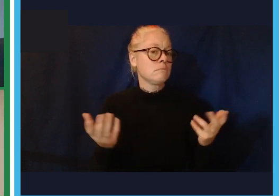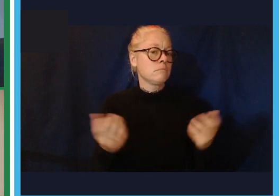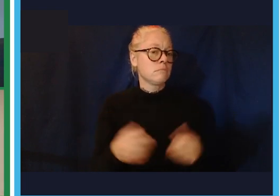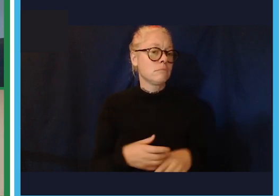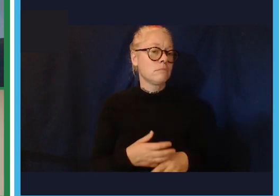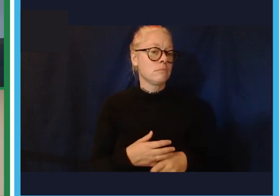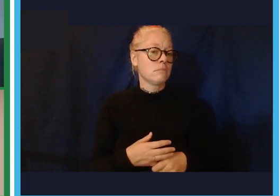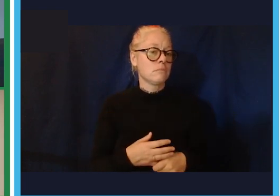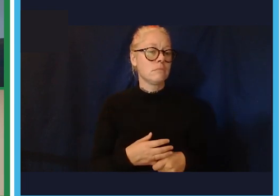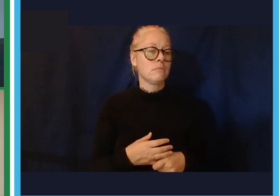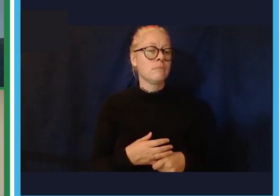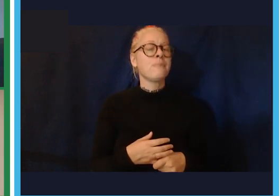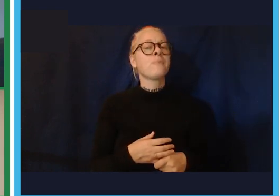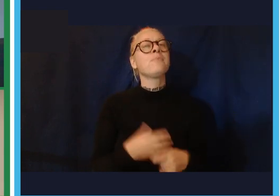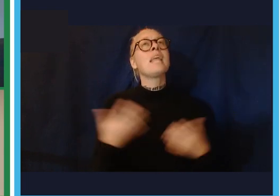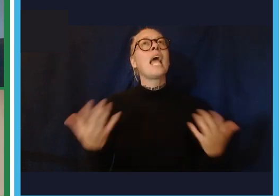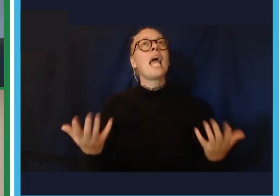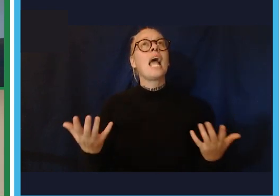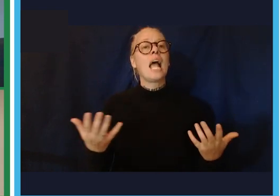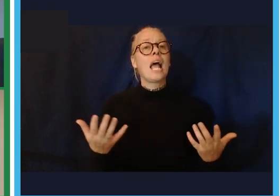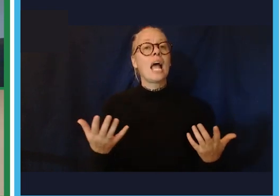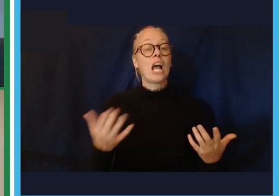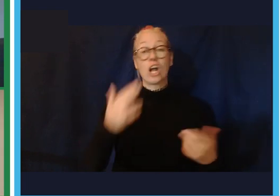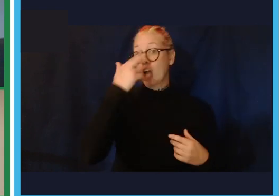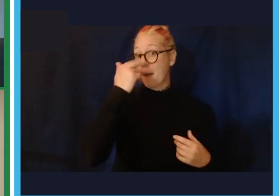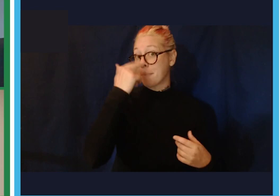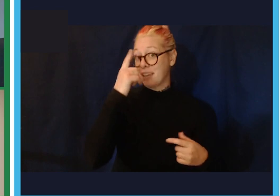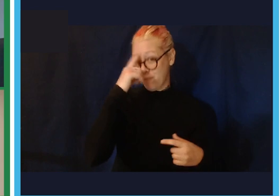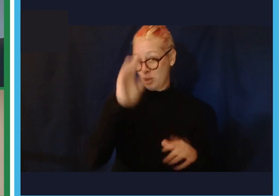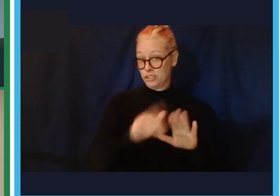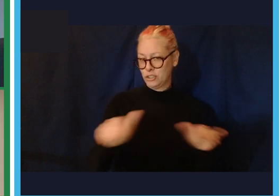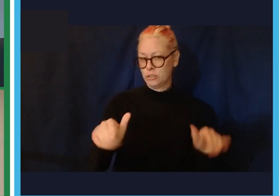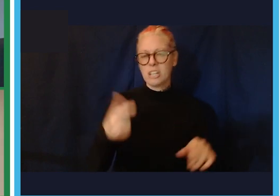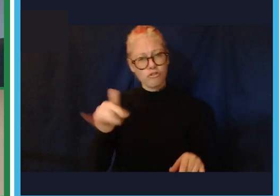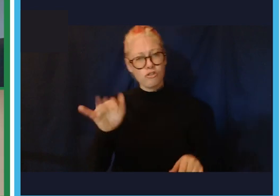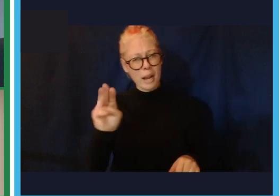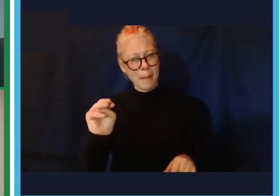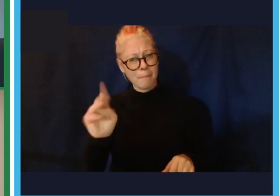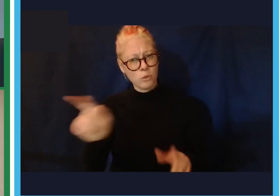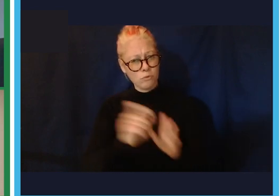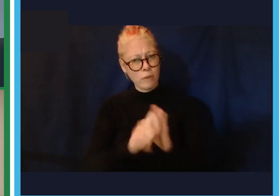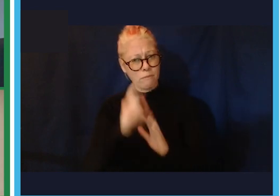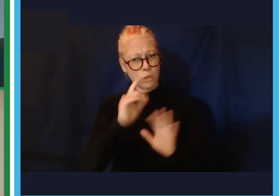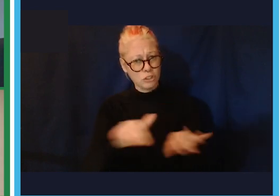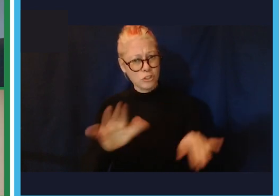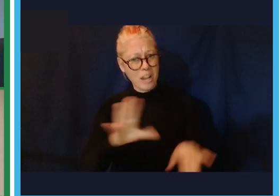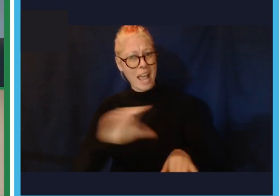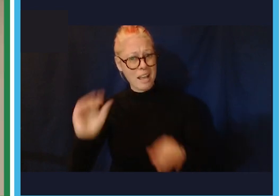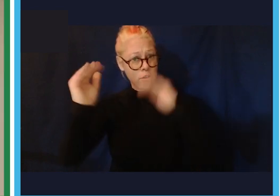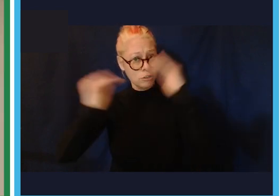much. The writing for younger audiences that I've done, I mean, I think just because it is